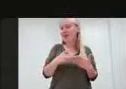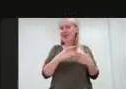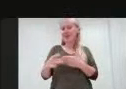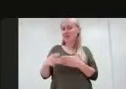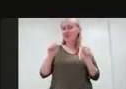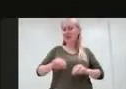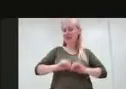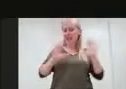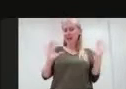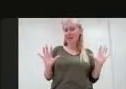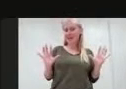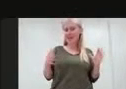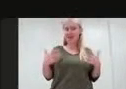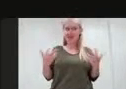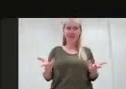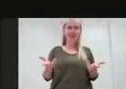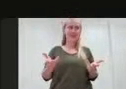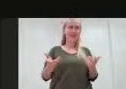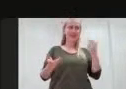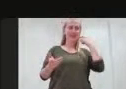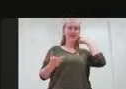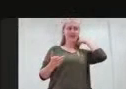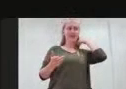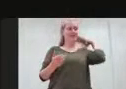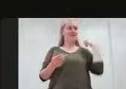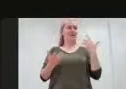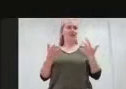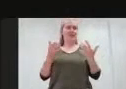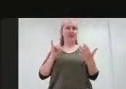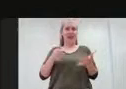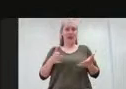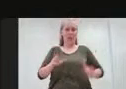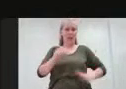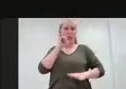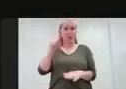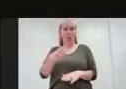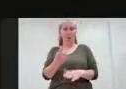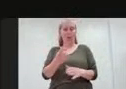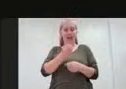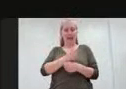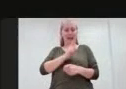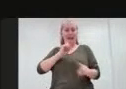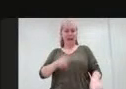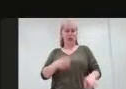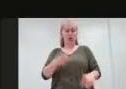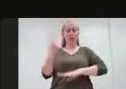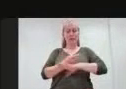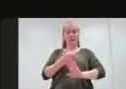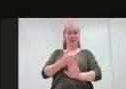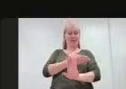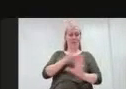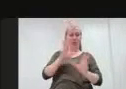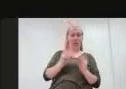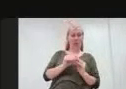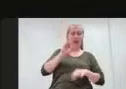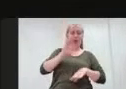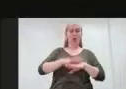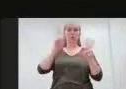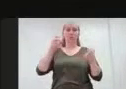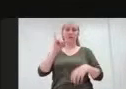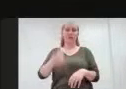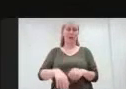and that way we are not just getting an answer a day before the board meeting or things like that. So